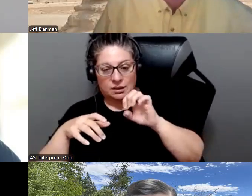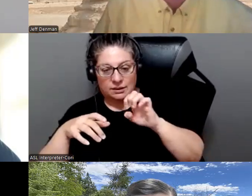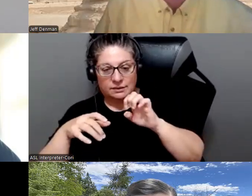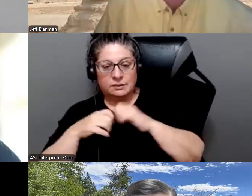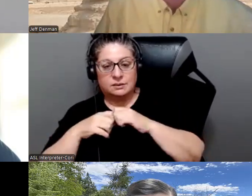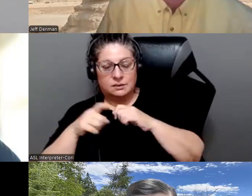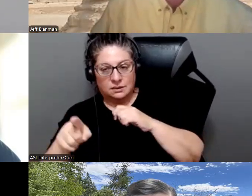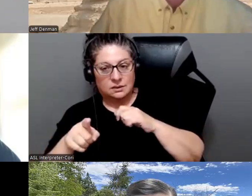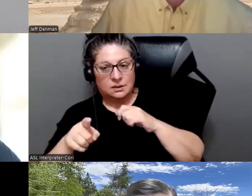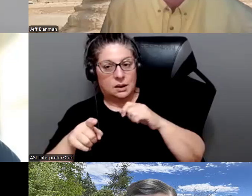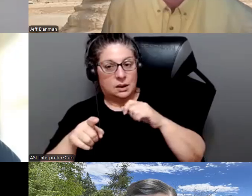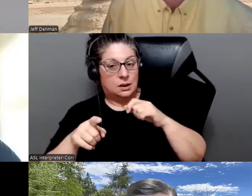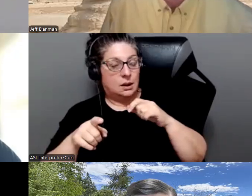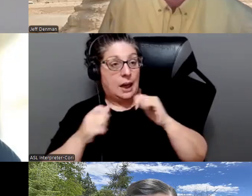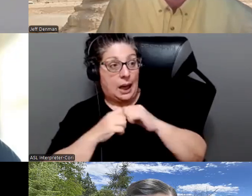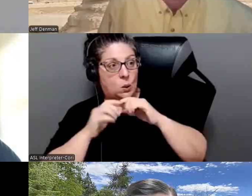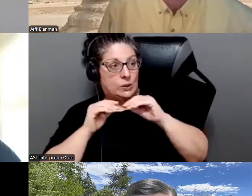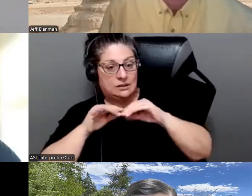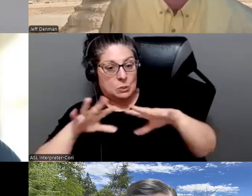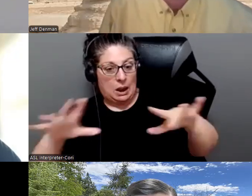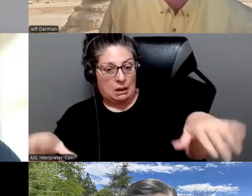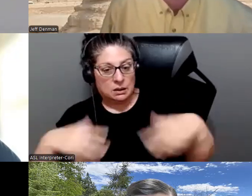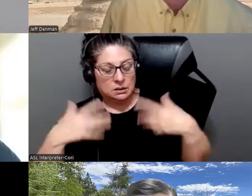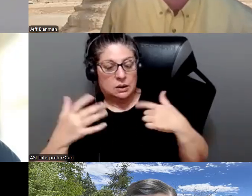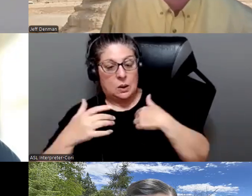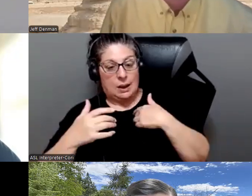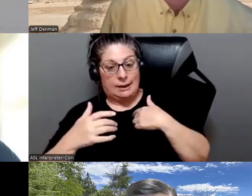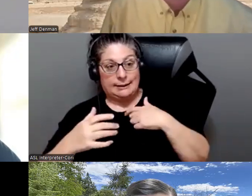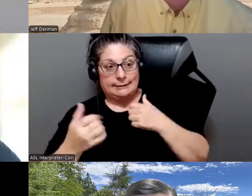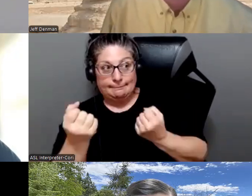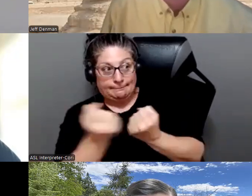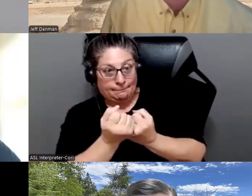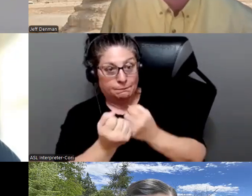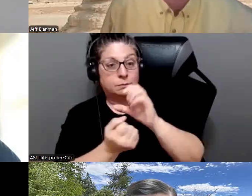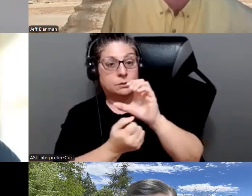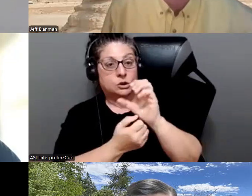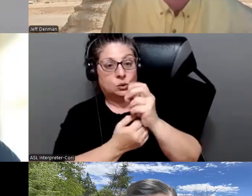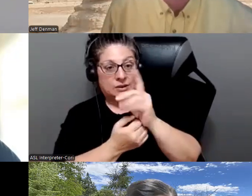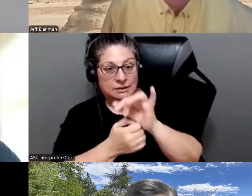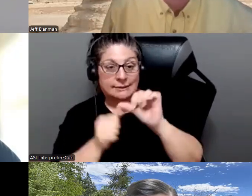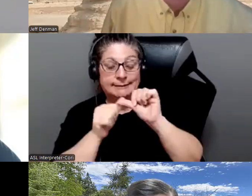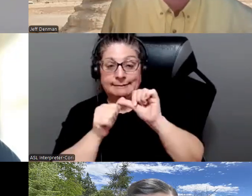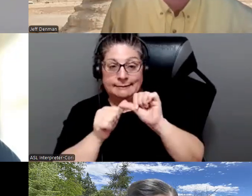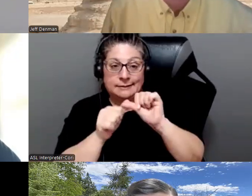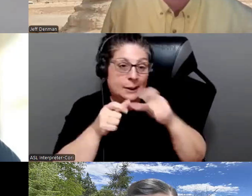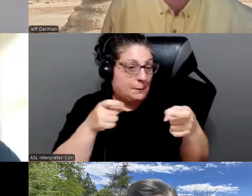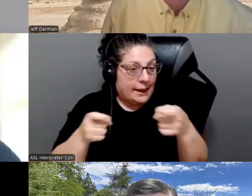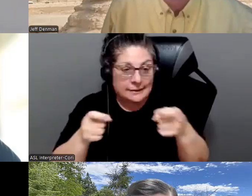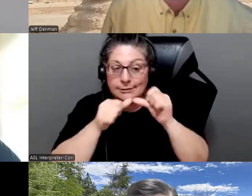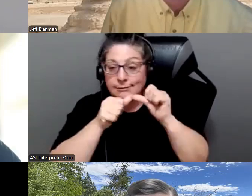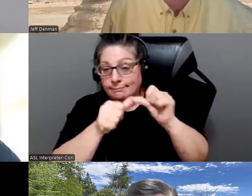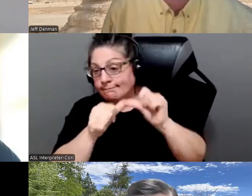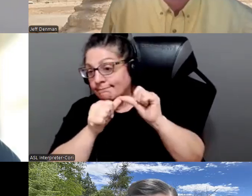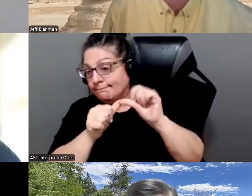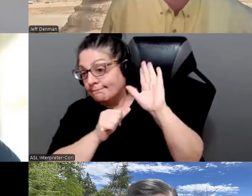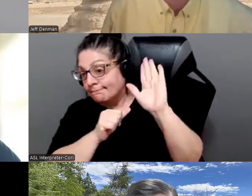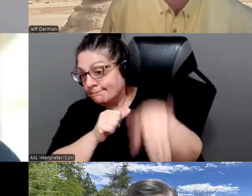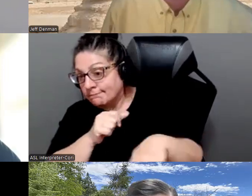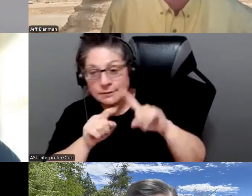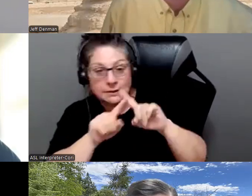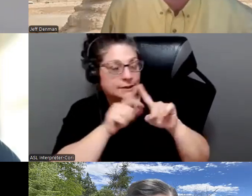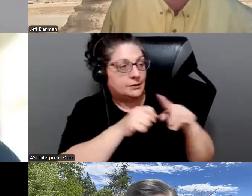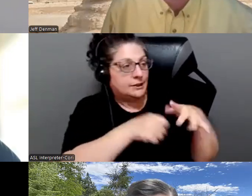are the way we're spreading it. So I'm with Christie. You manage them constantly because it's different sites, it's